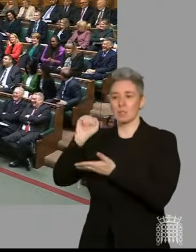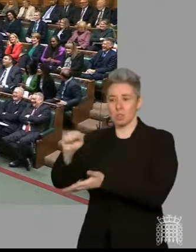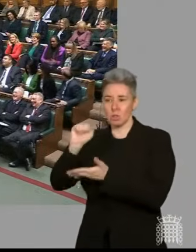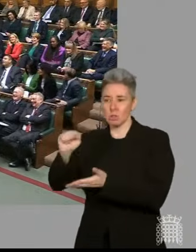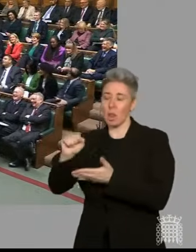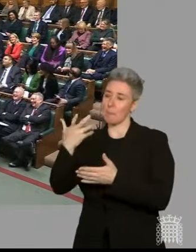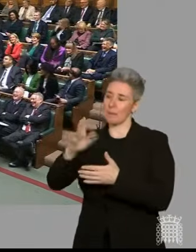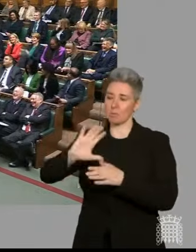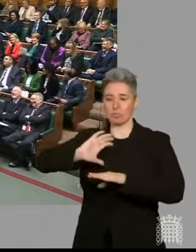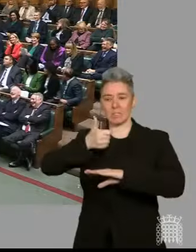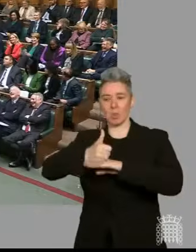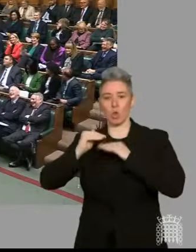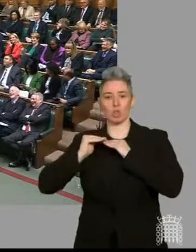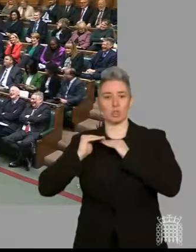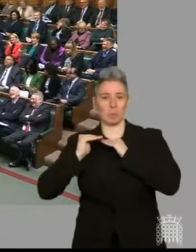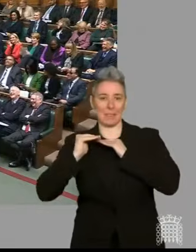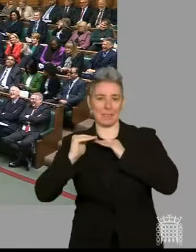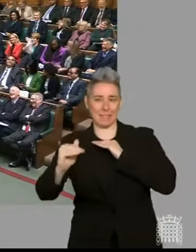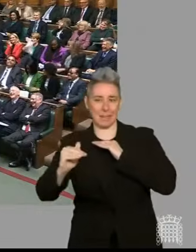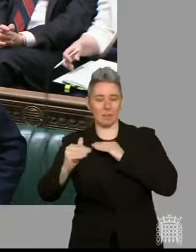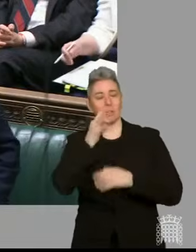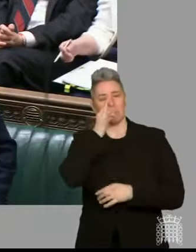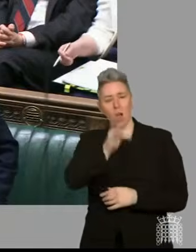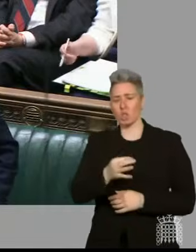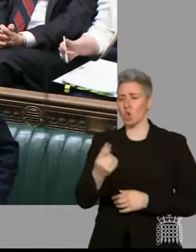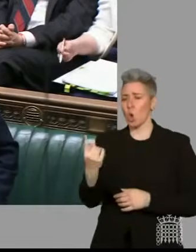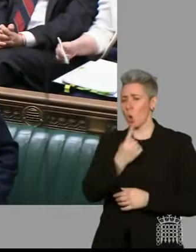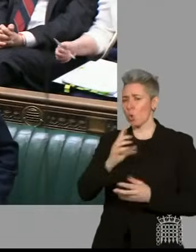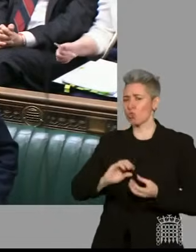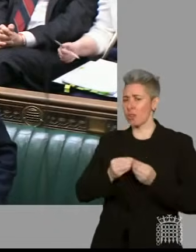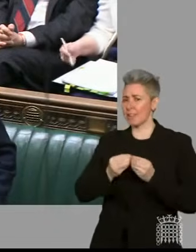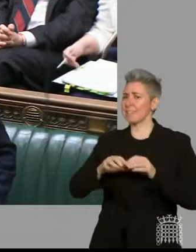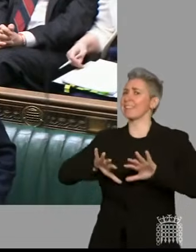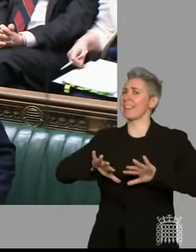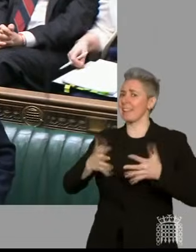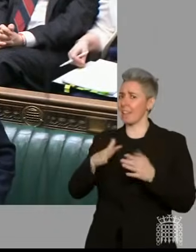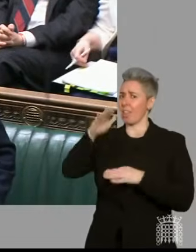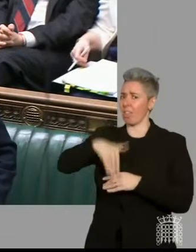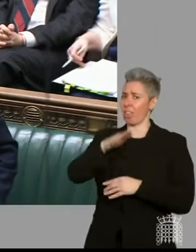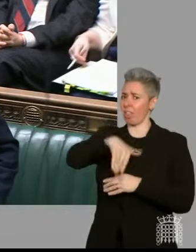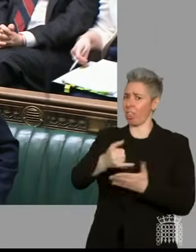Prime Minister. I remember.